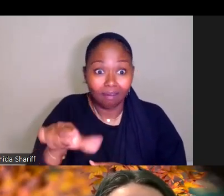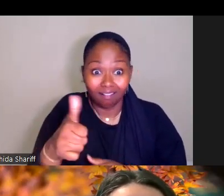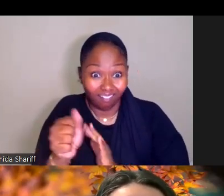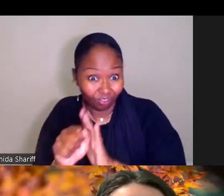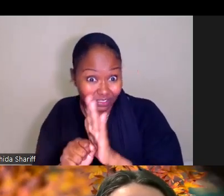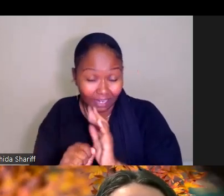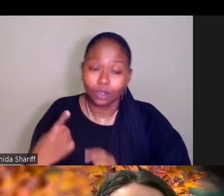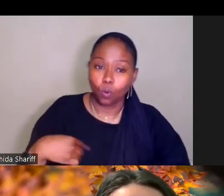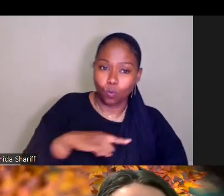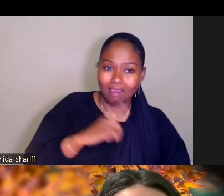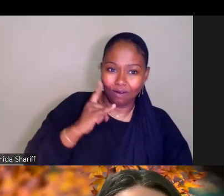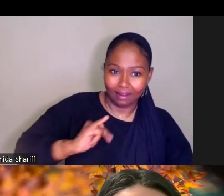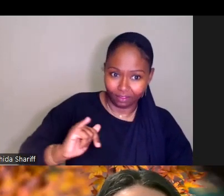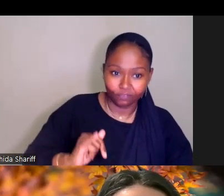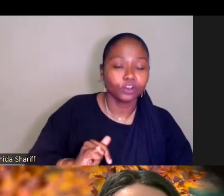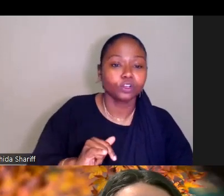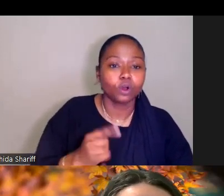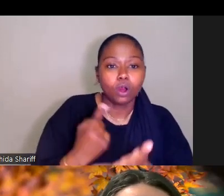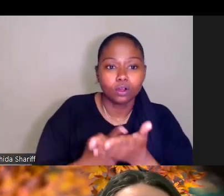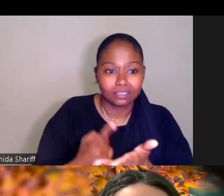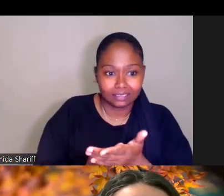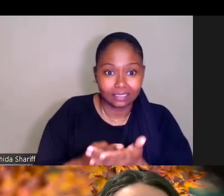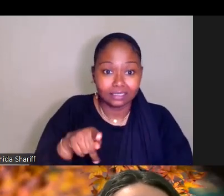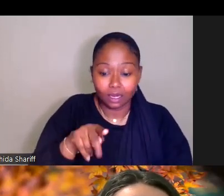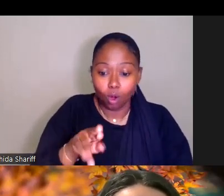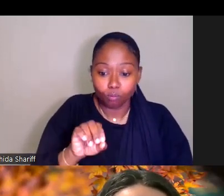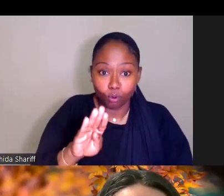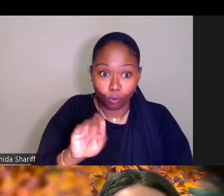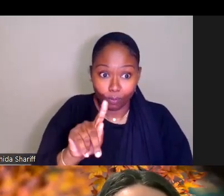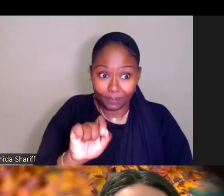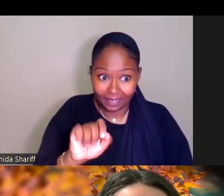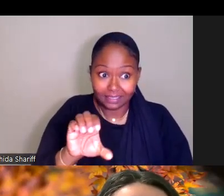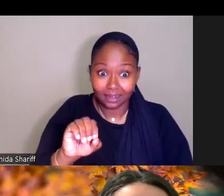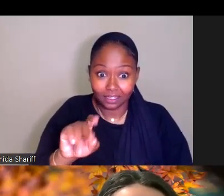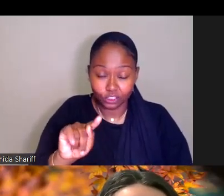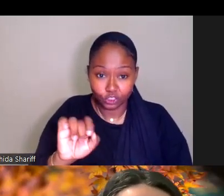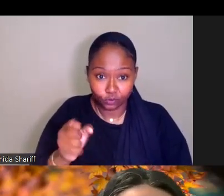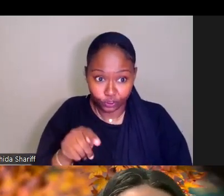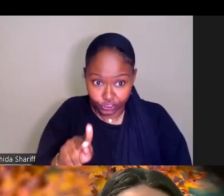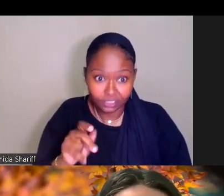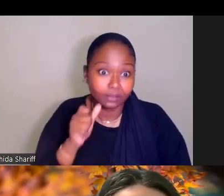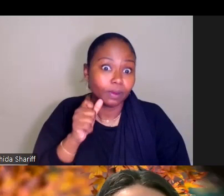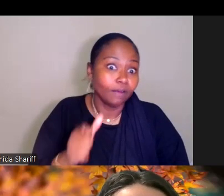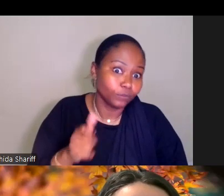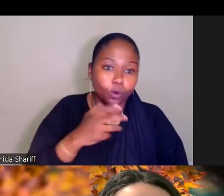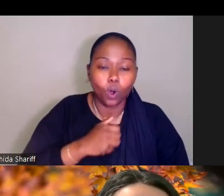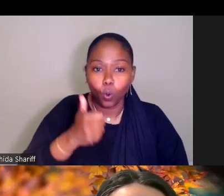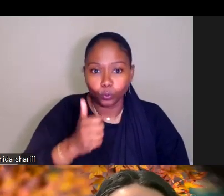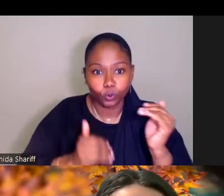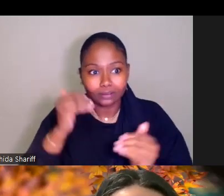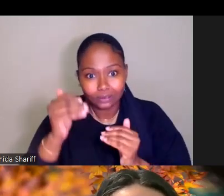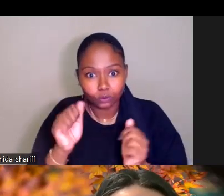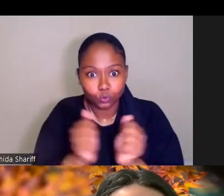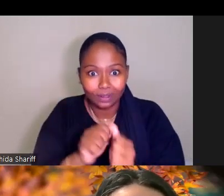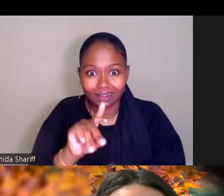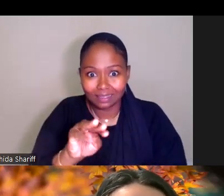about probate conservatorship when it comes to older adults with dementia, or LPS conservatorship for